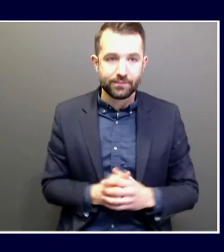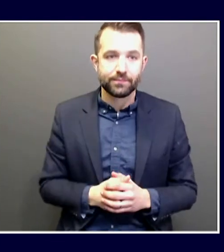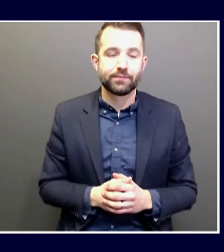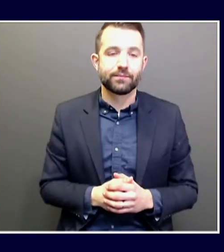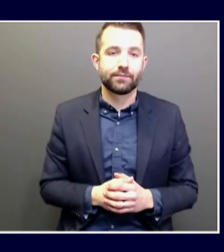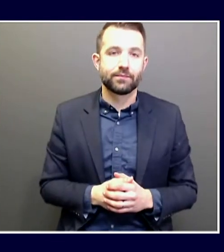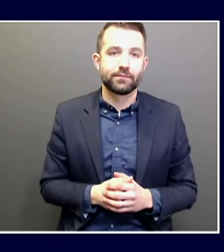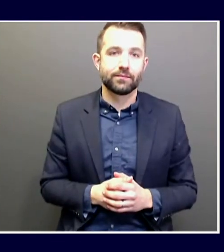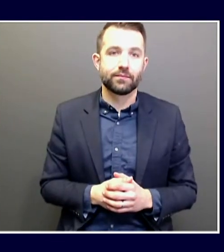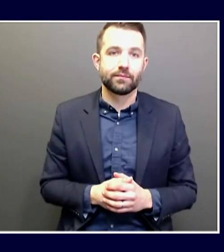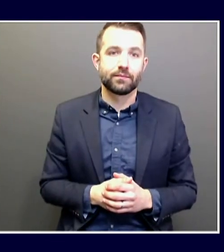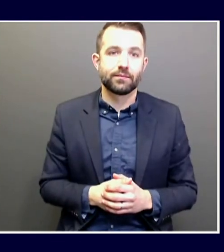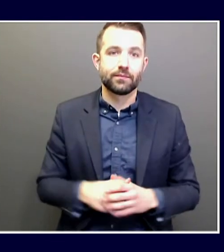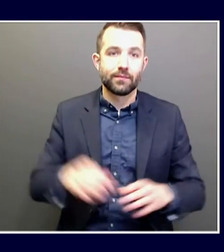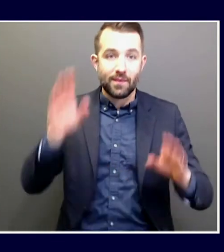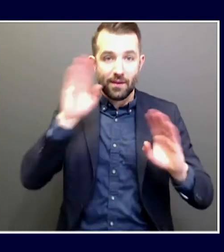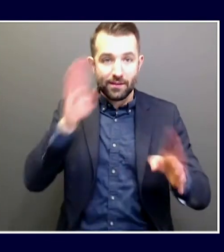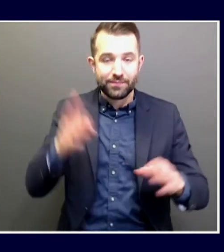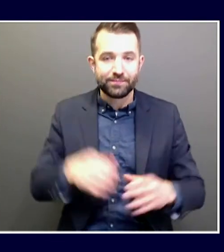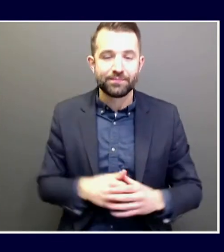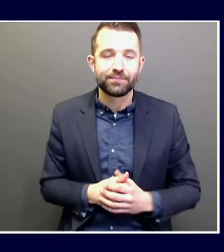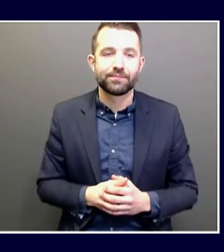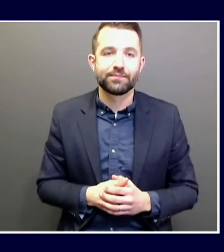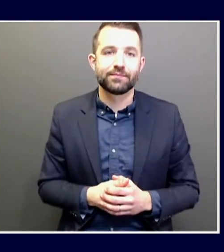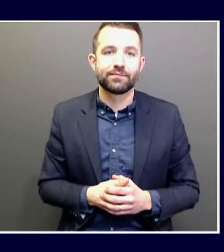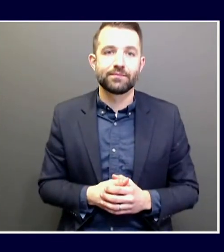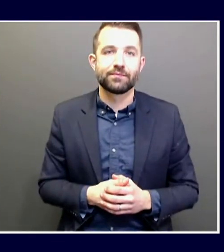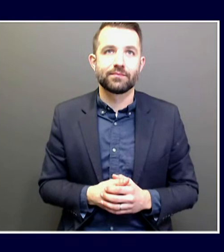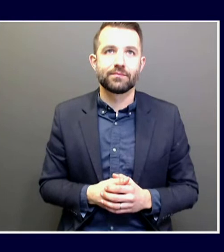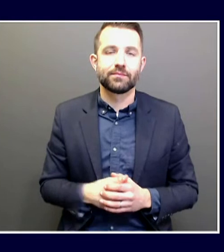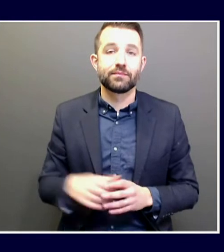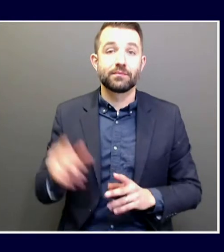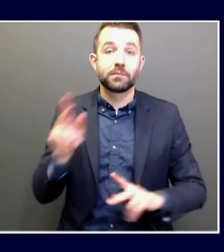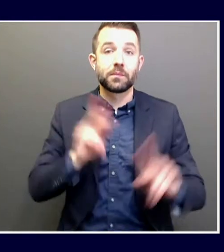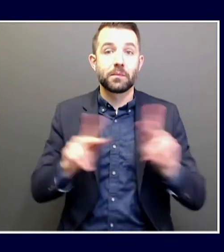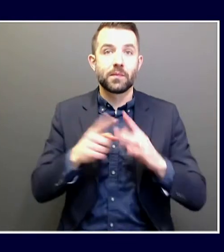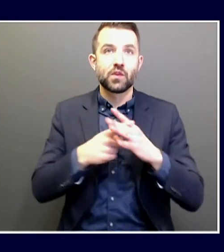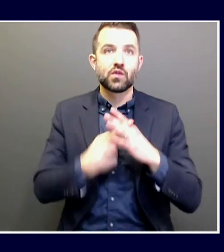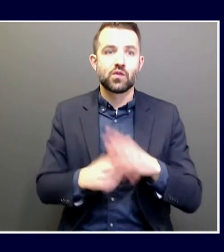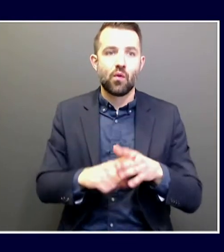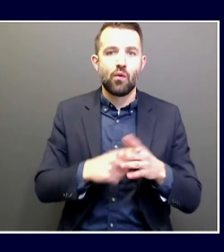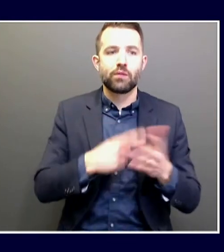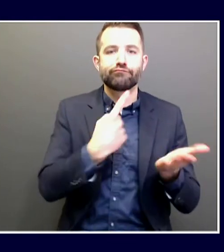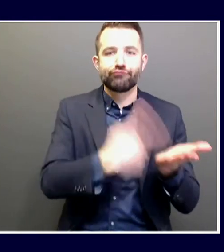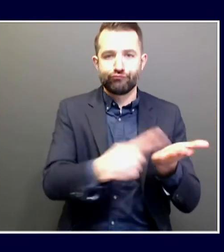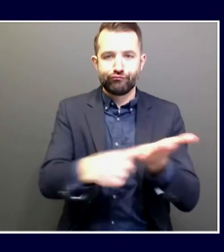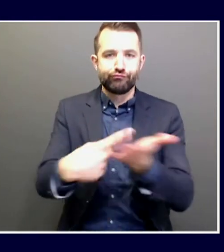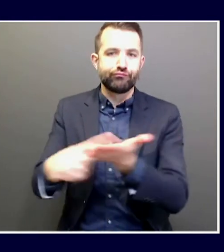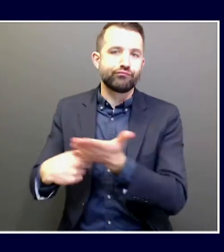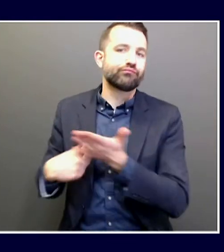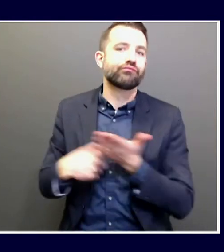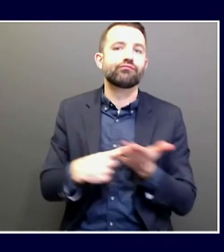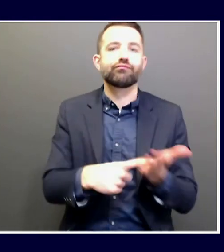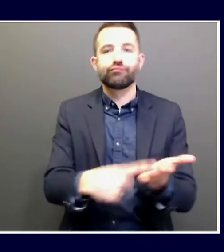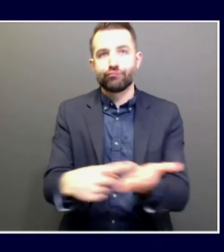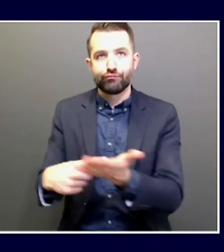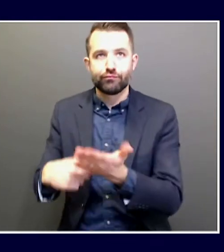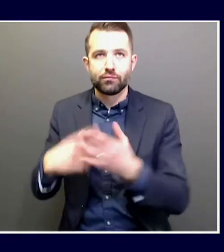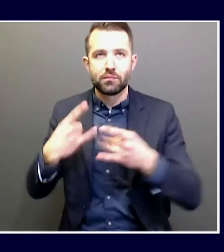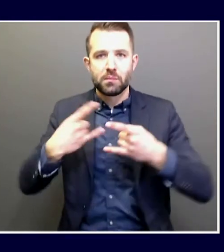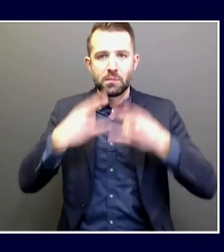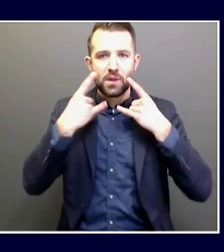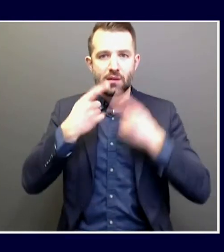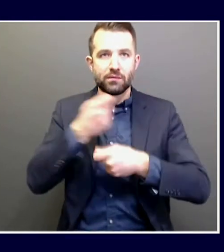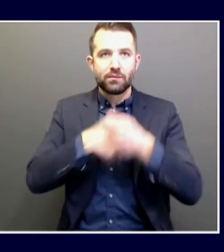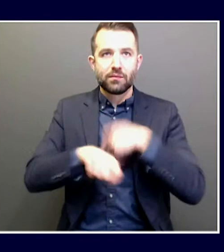Hi, Dr. Shah. As people are starting the conversation about switching to those KN95 and N95 masks, I know that,